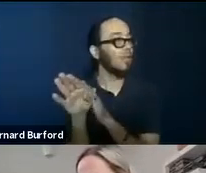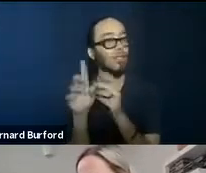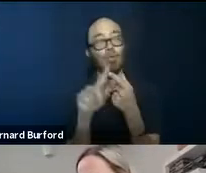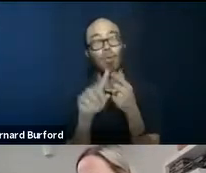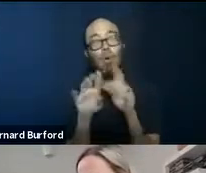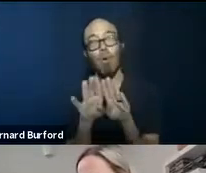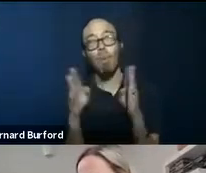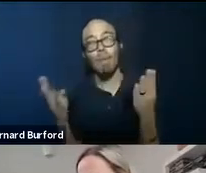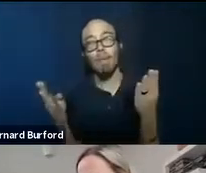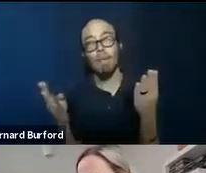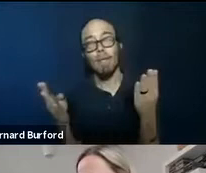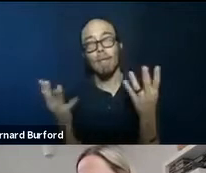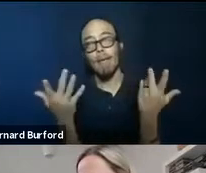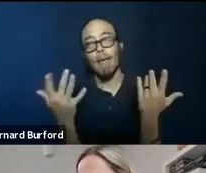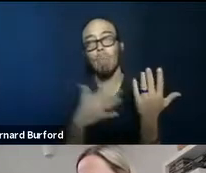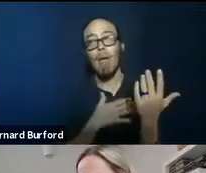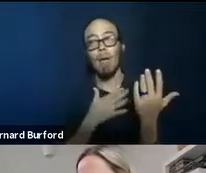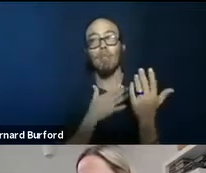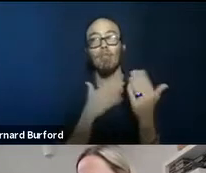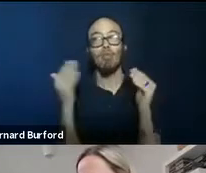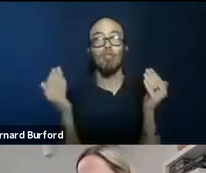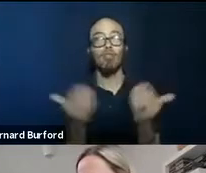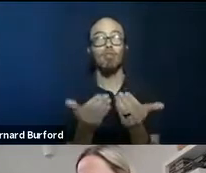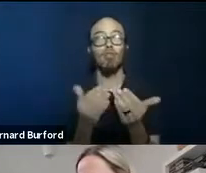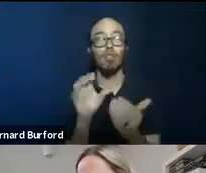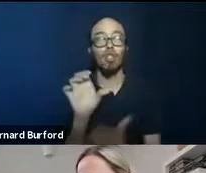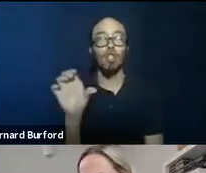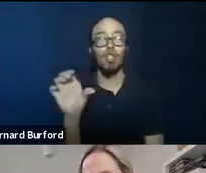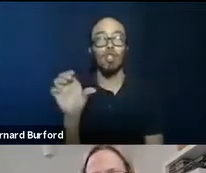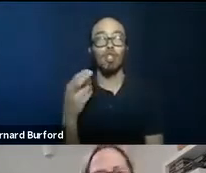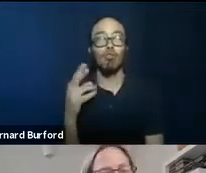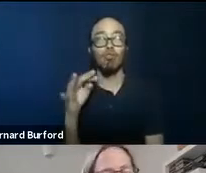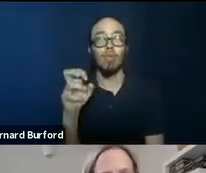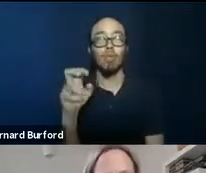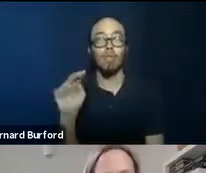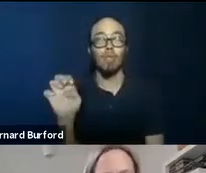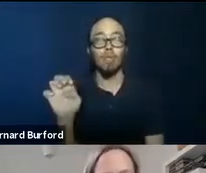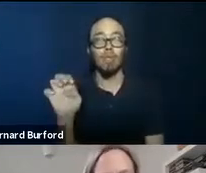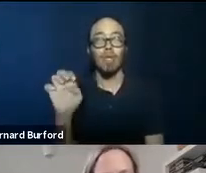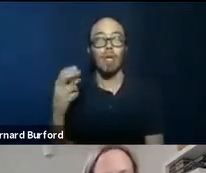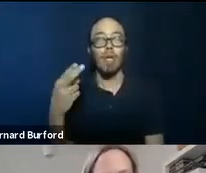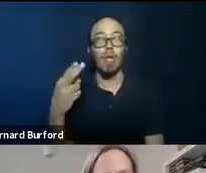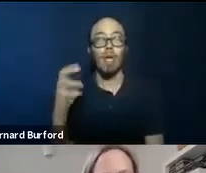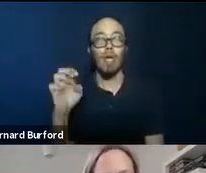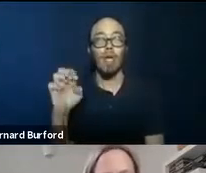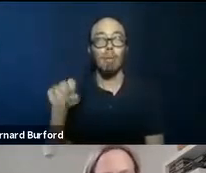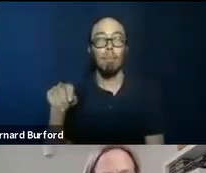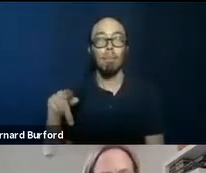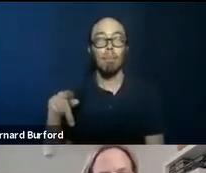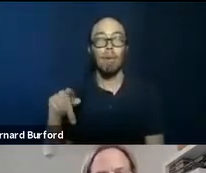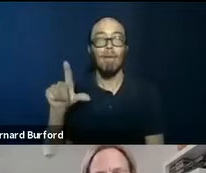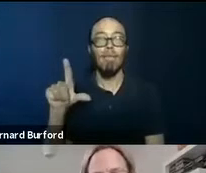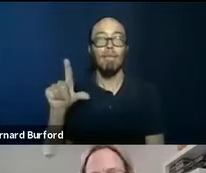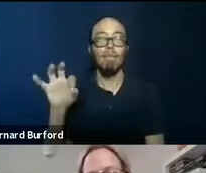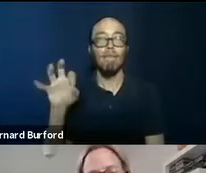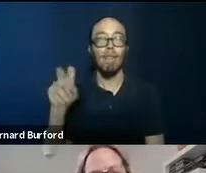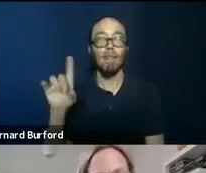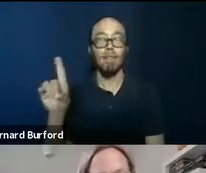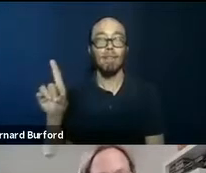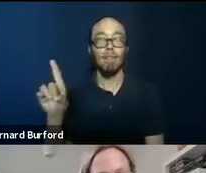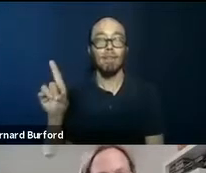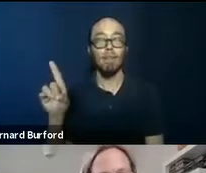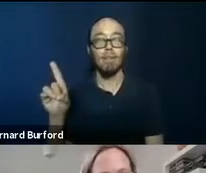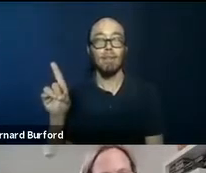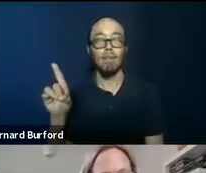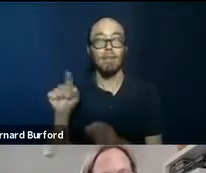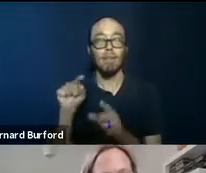it, I'm very happy to introduce Christine Hemphill. Christine is a managing director in Open Inclusion